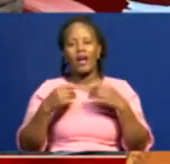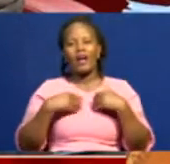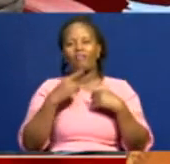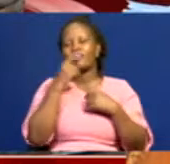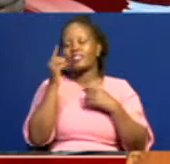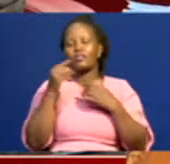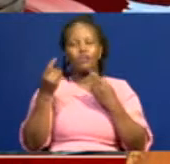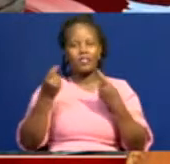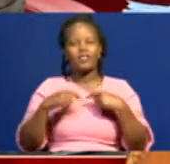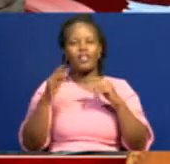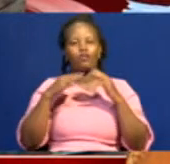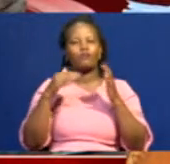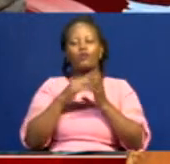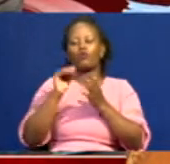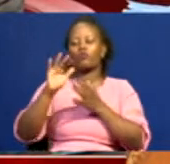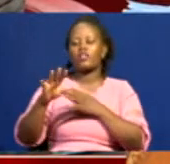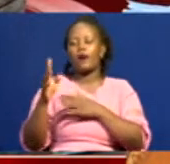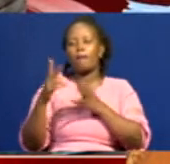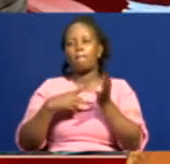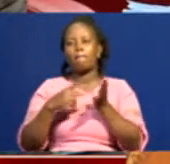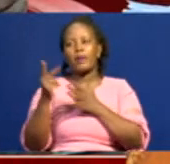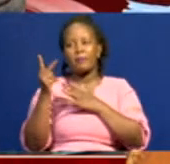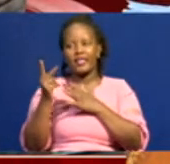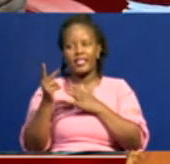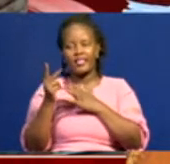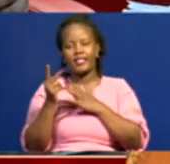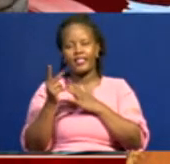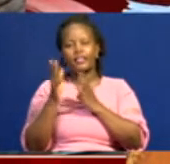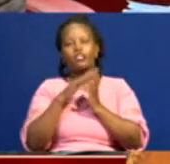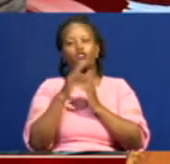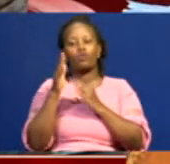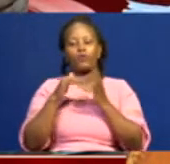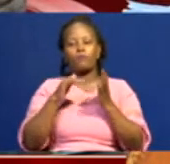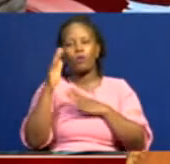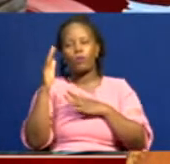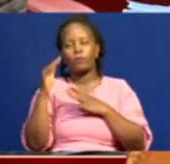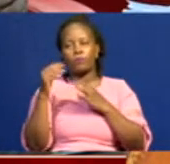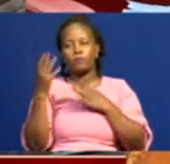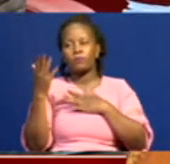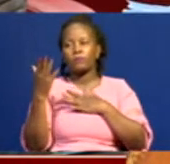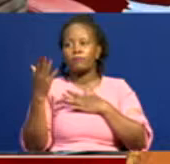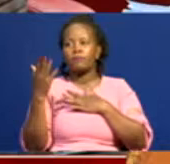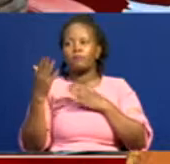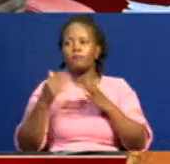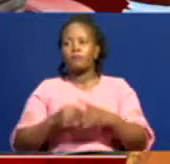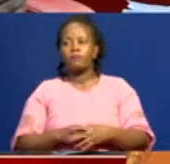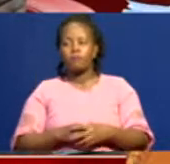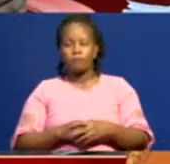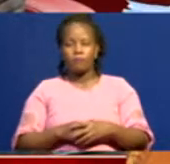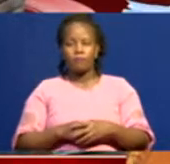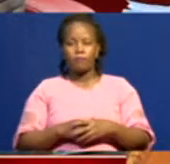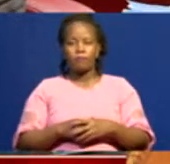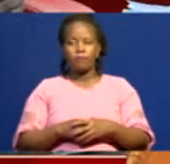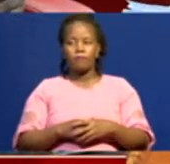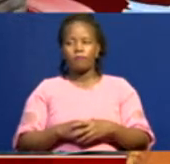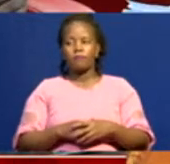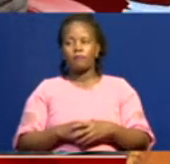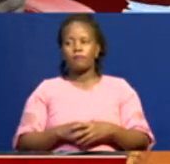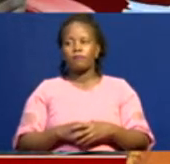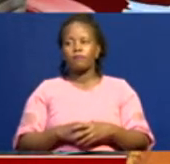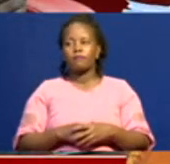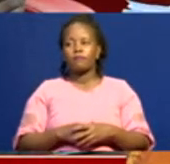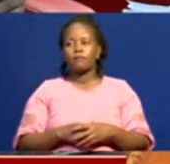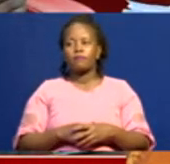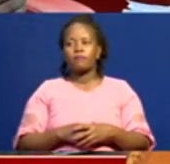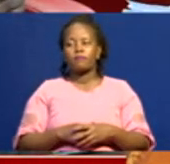deny them their dues. Tilio Marco with that report. That stipulate contract service to be a period